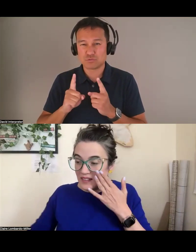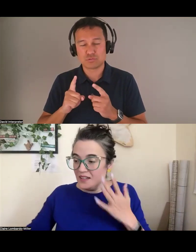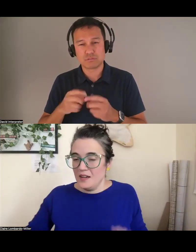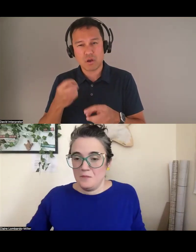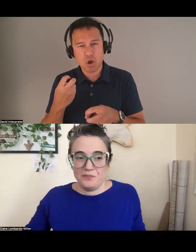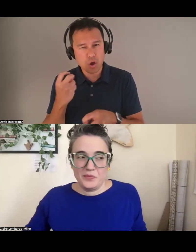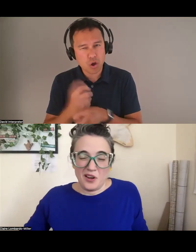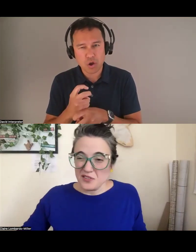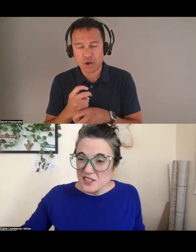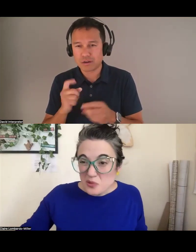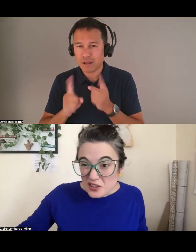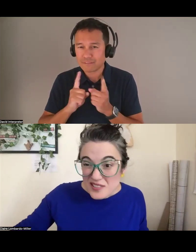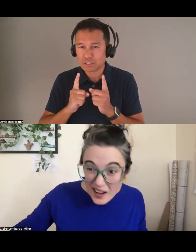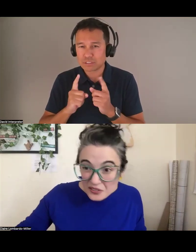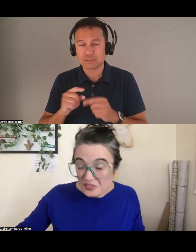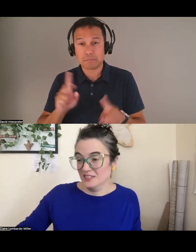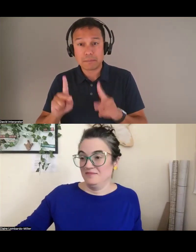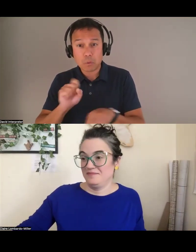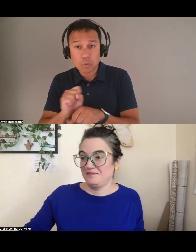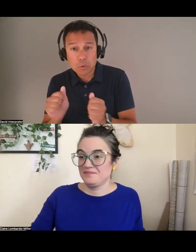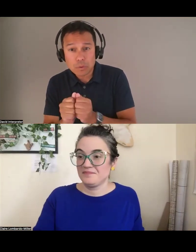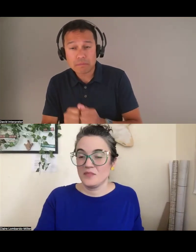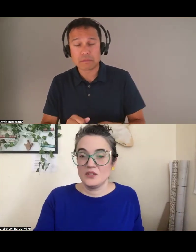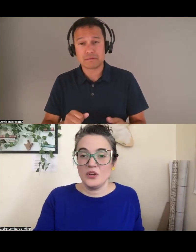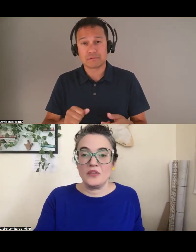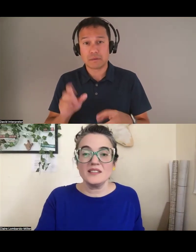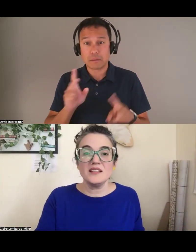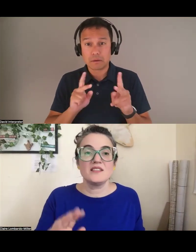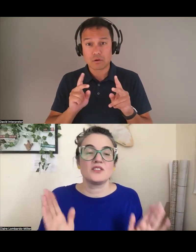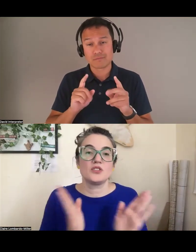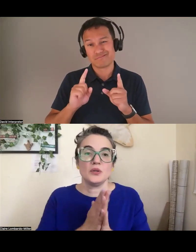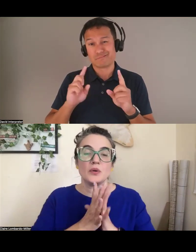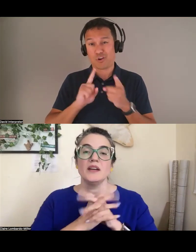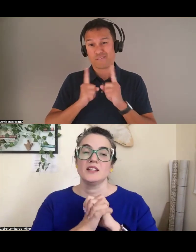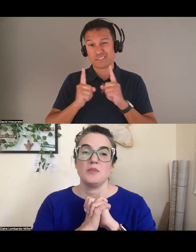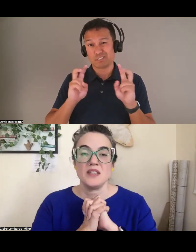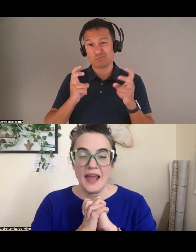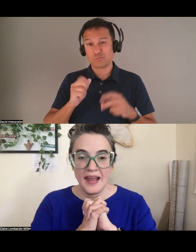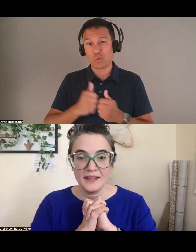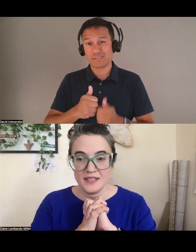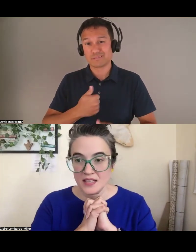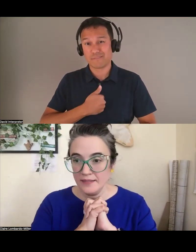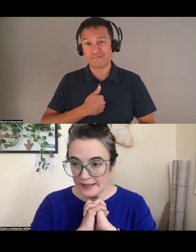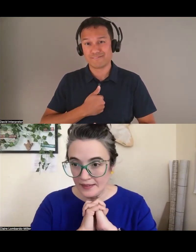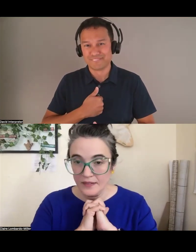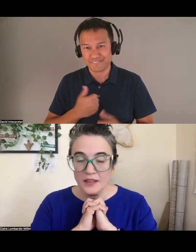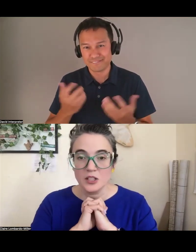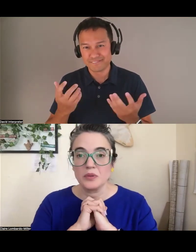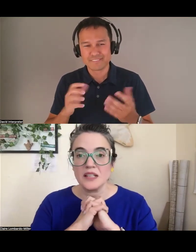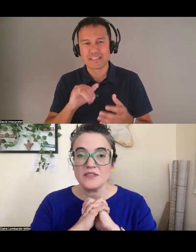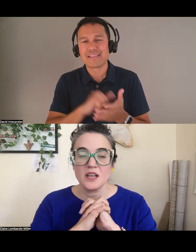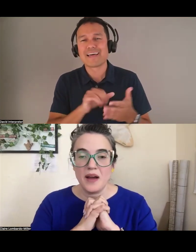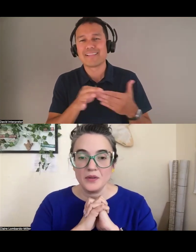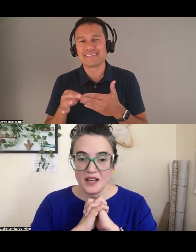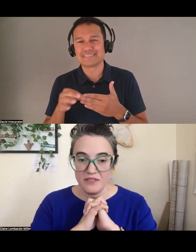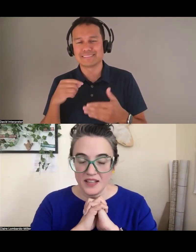with, conversations with yourself. So this leads us to the BADE, the